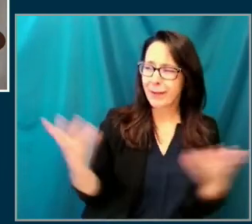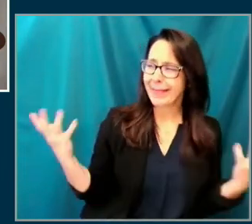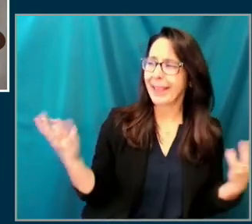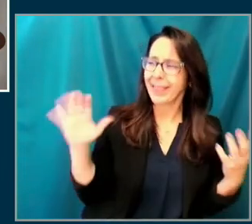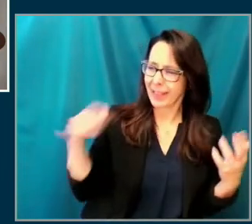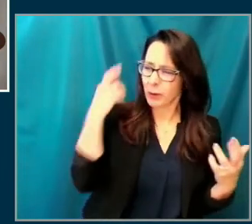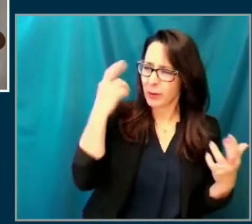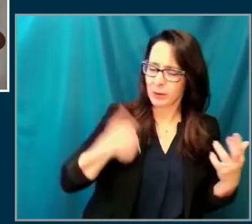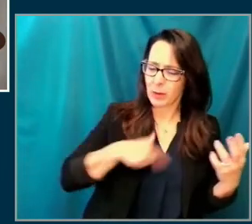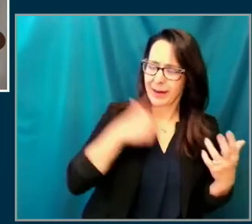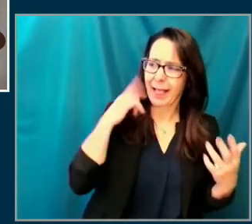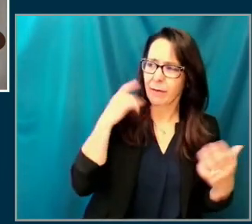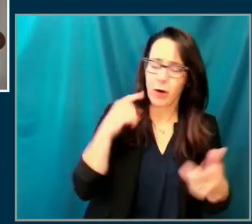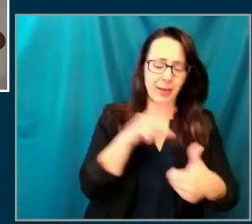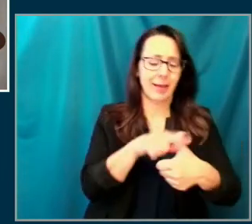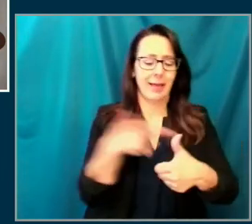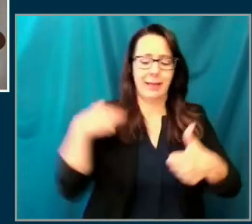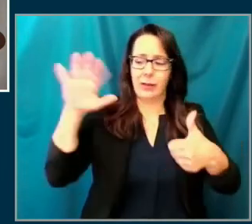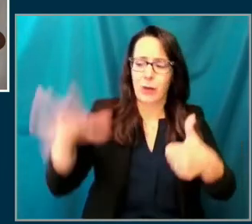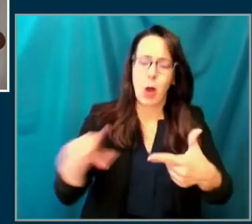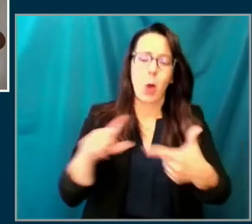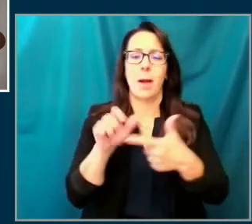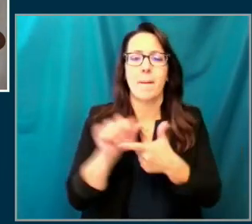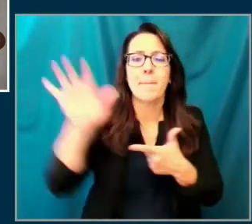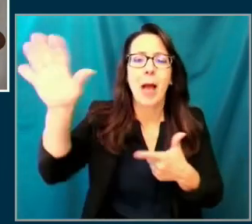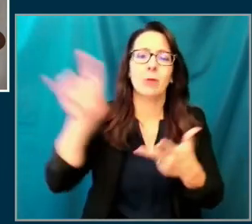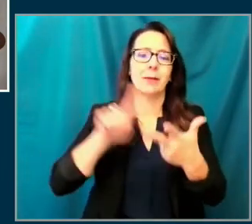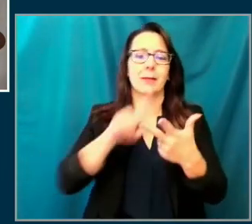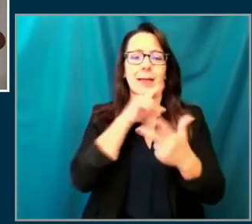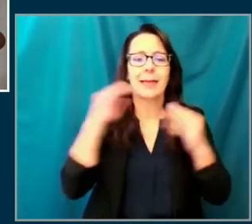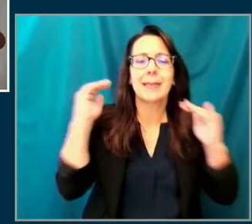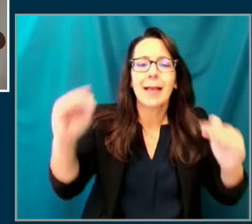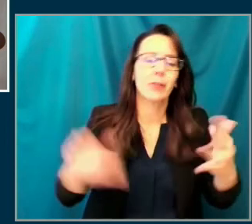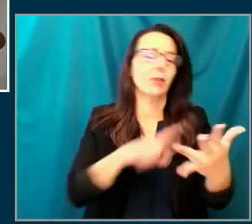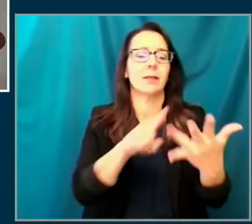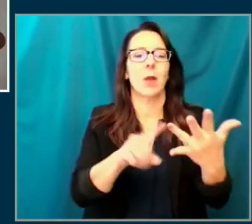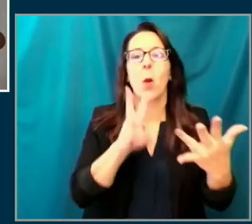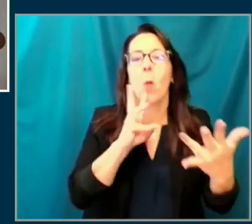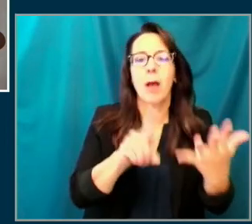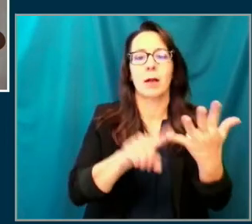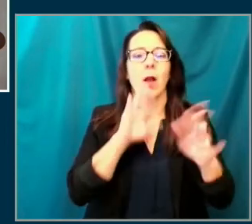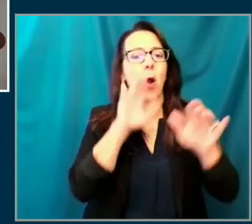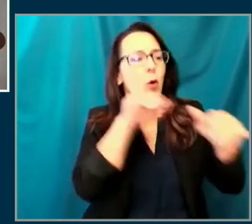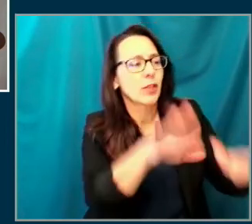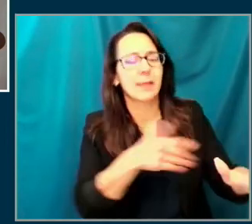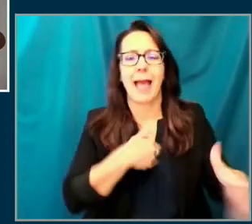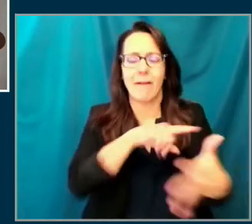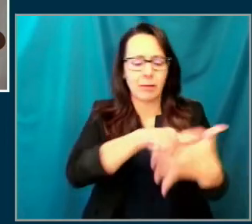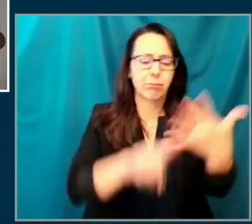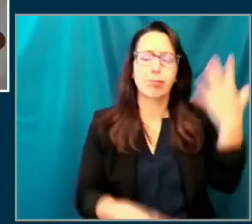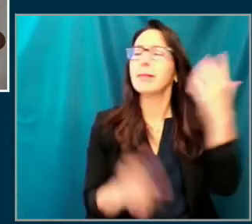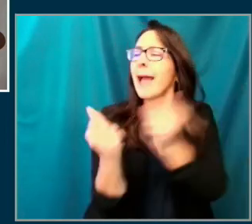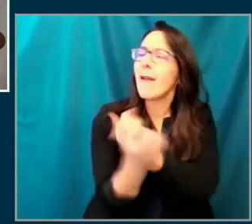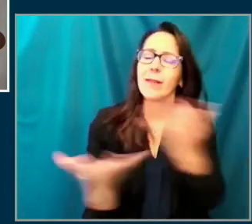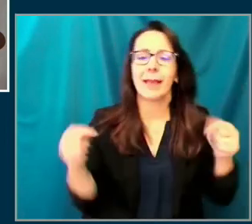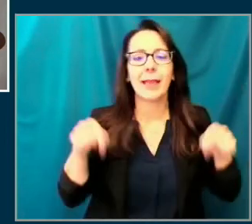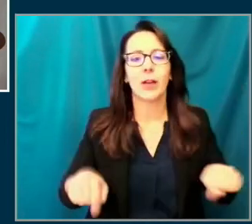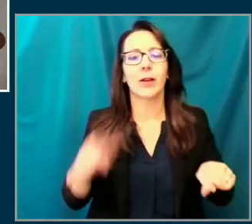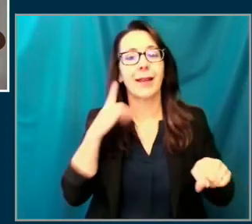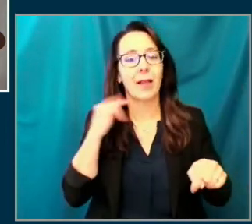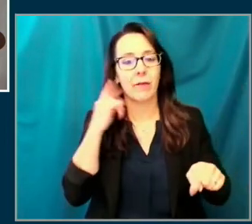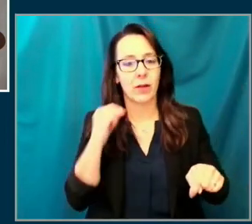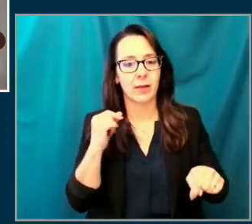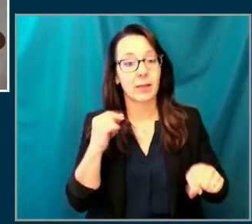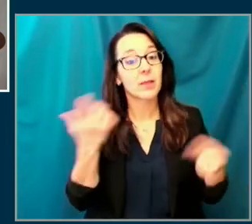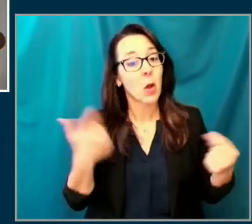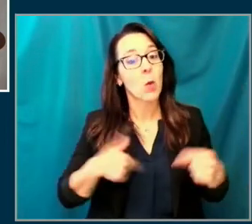have snow, we have mountains, we have deserts, we have water, we have oceans. We have everything. And as a result, we fight